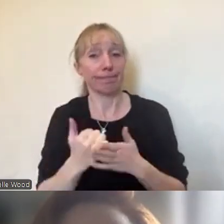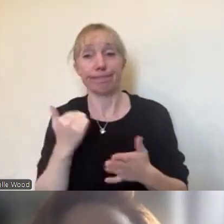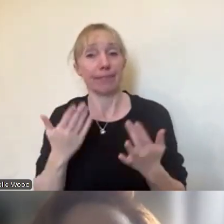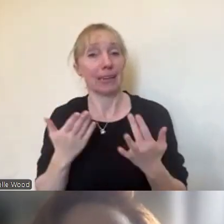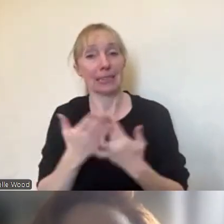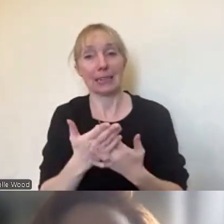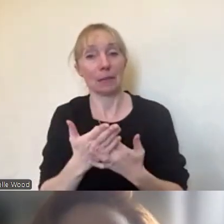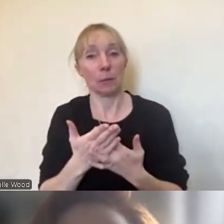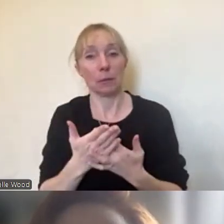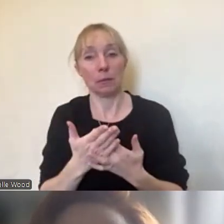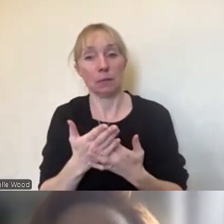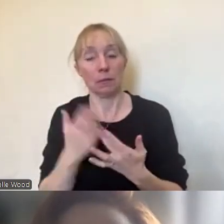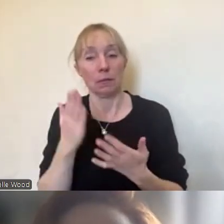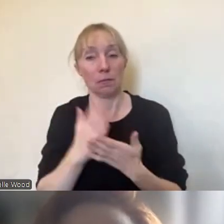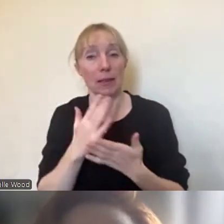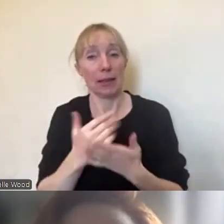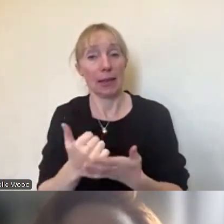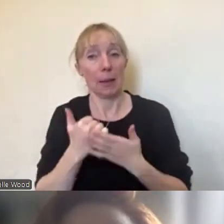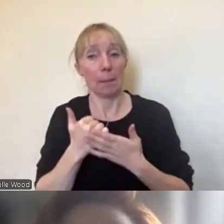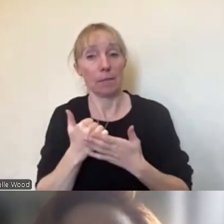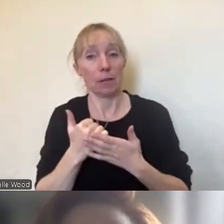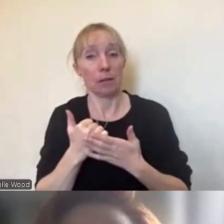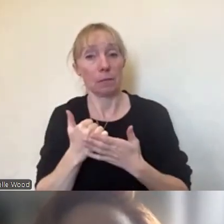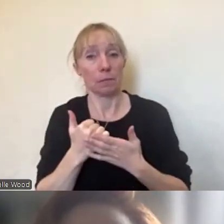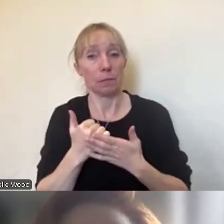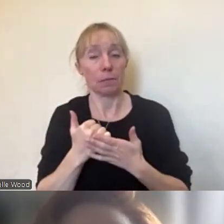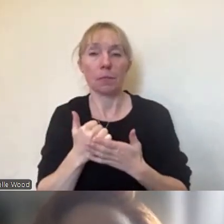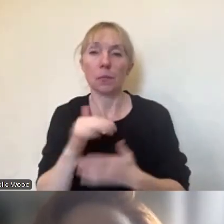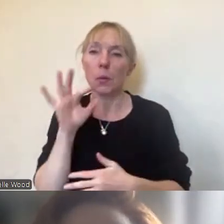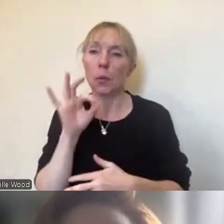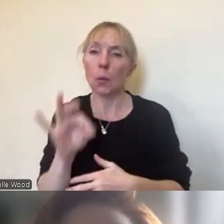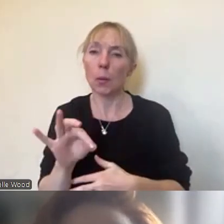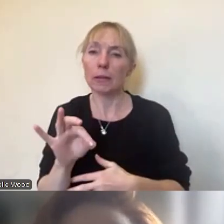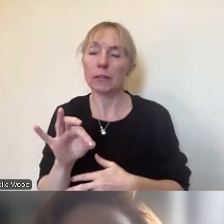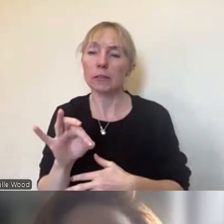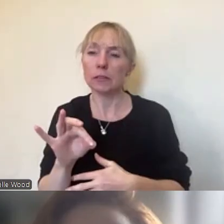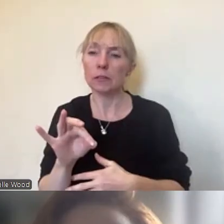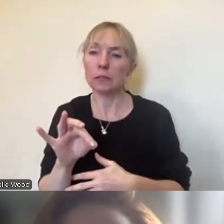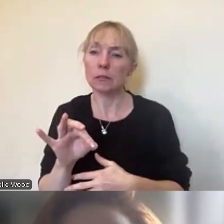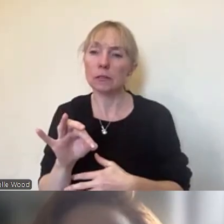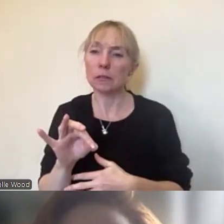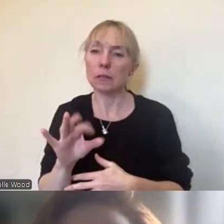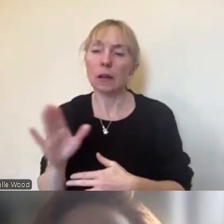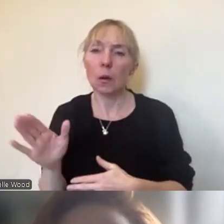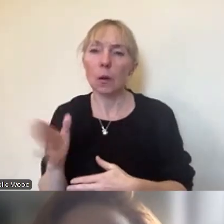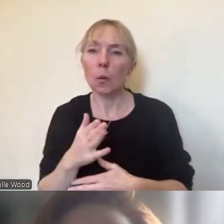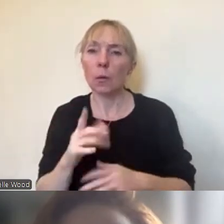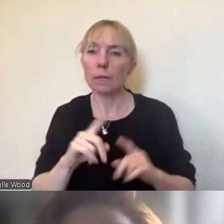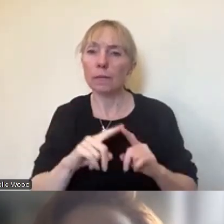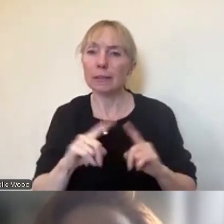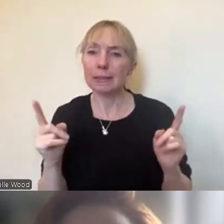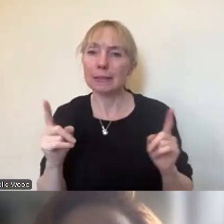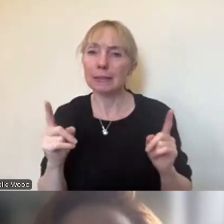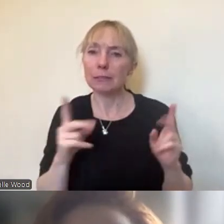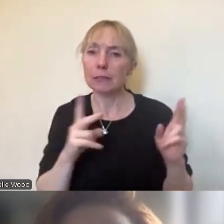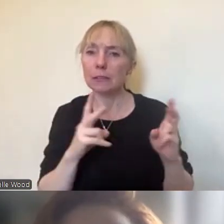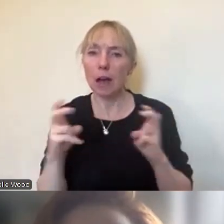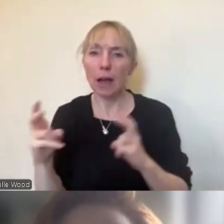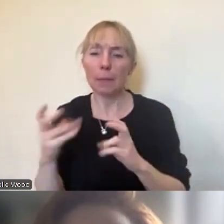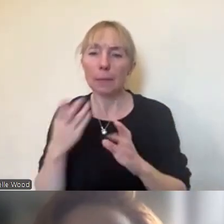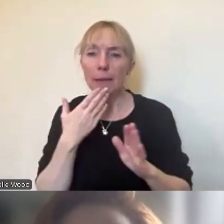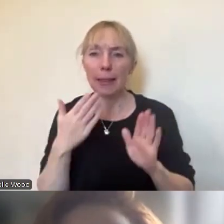accessible and helpful. But no, the question was about all of these different types of